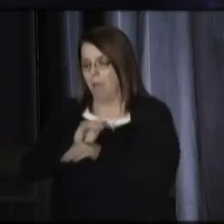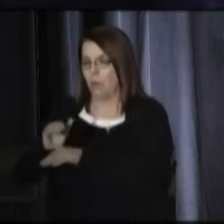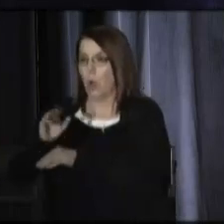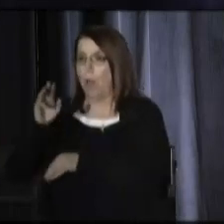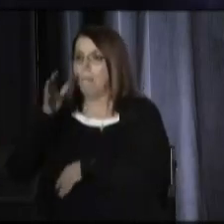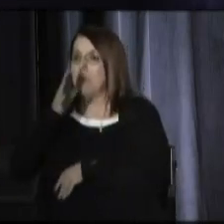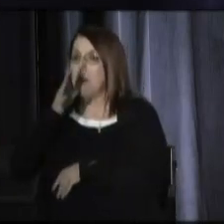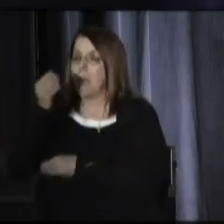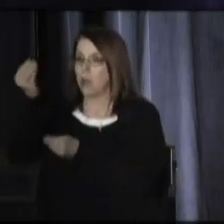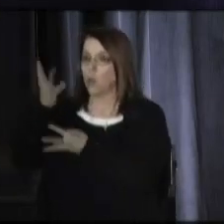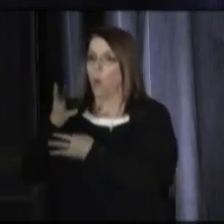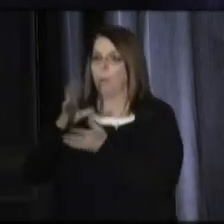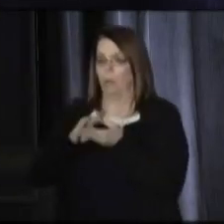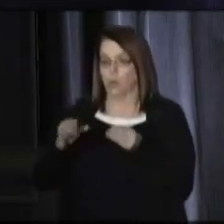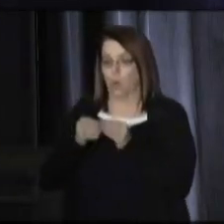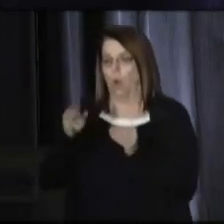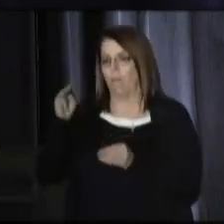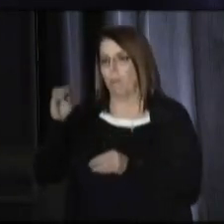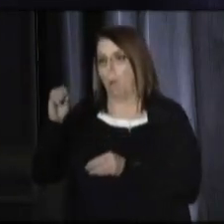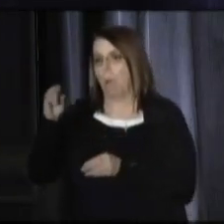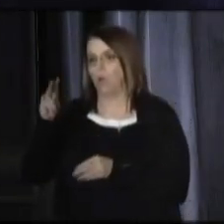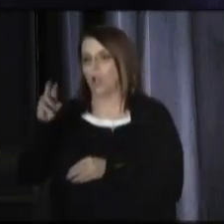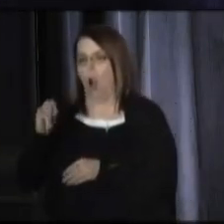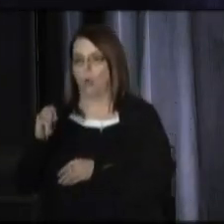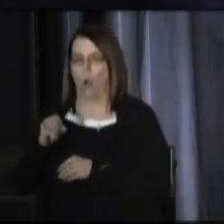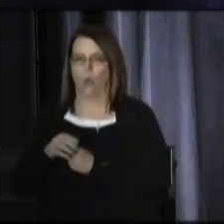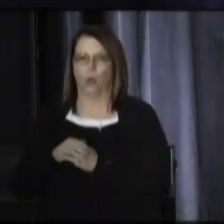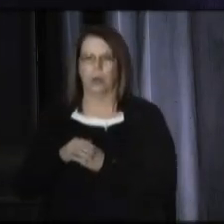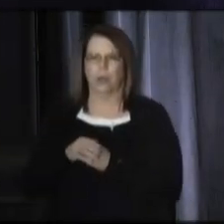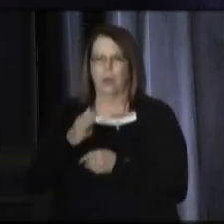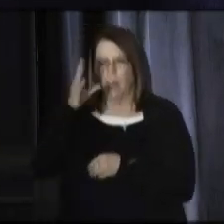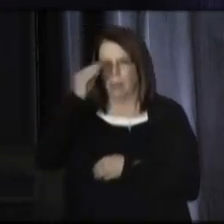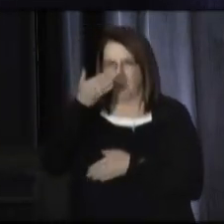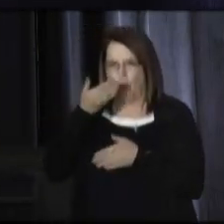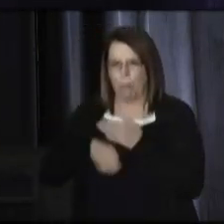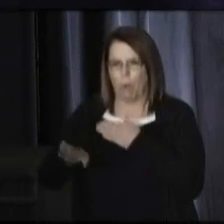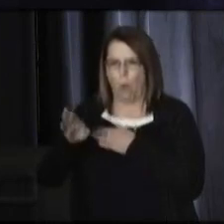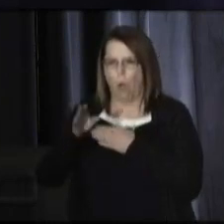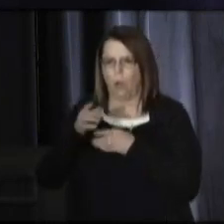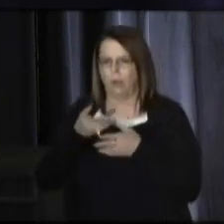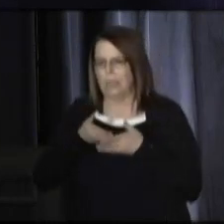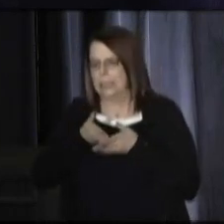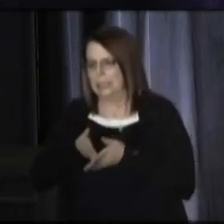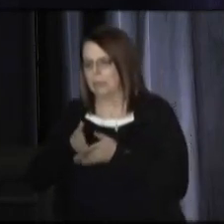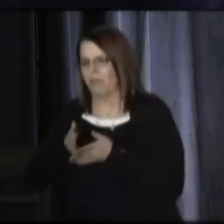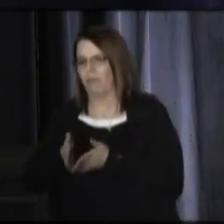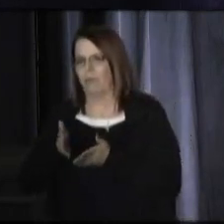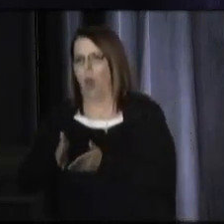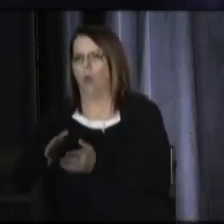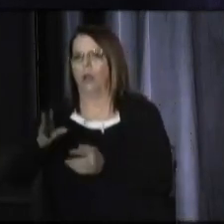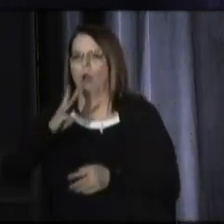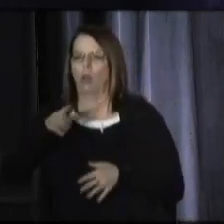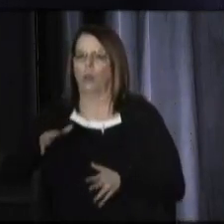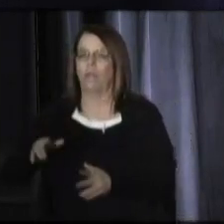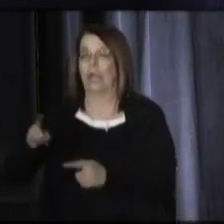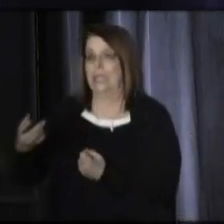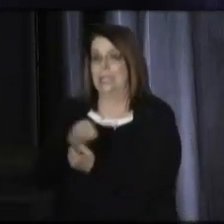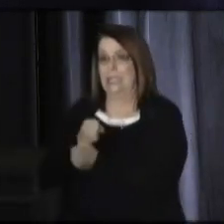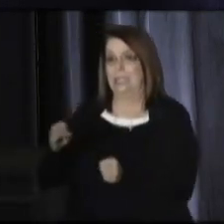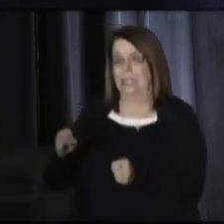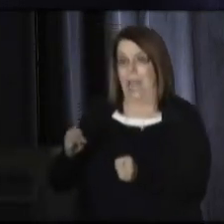star. It's very exciting for me. So I'll be reading a flash story called